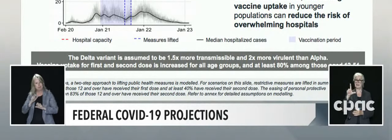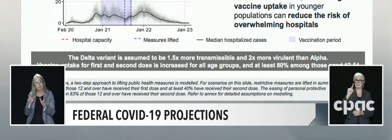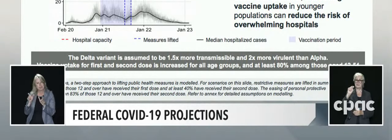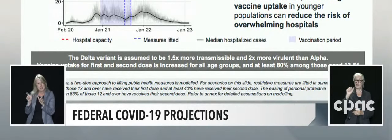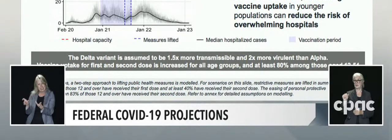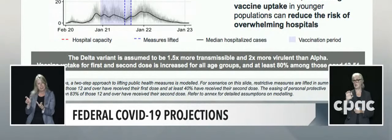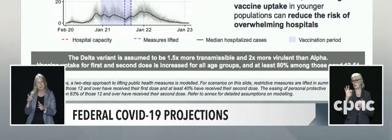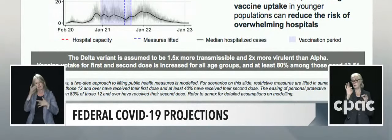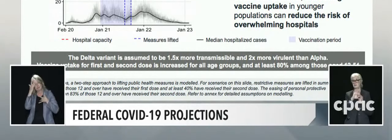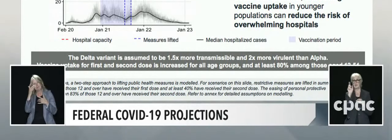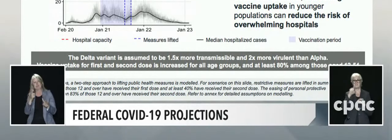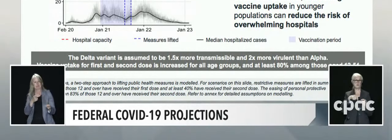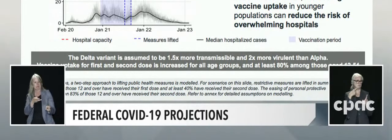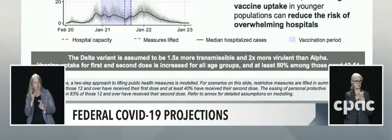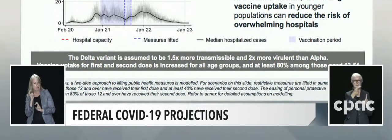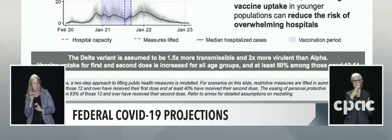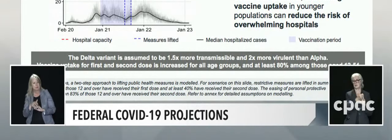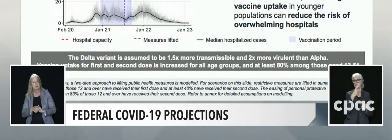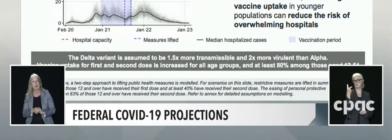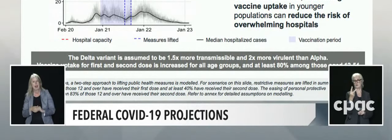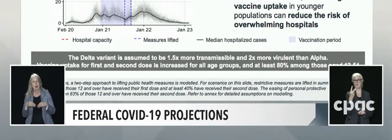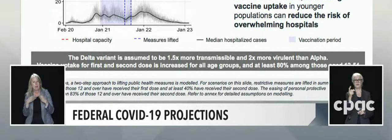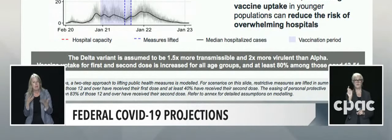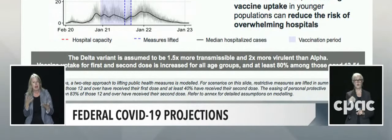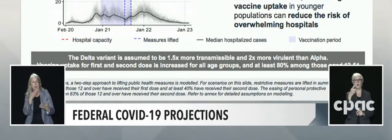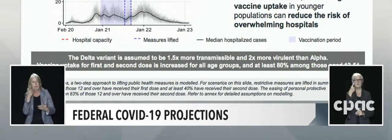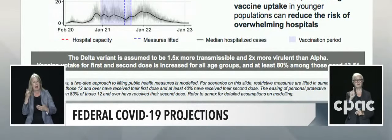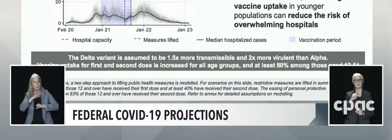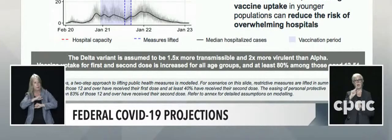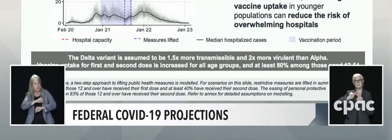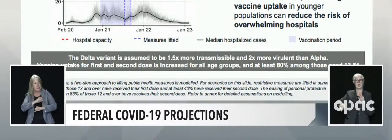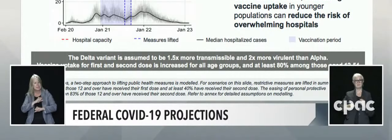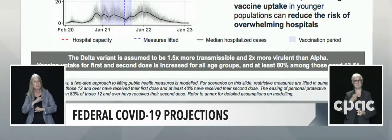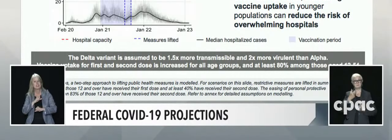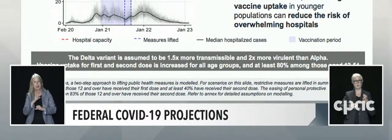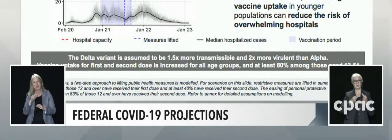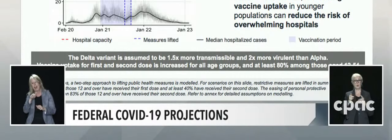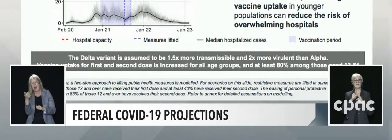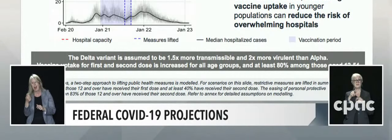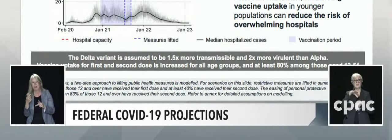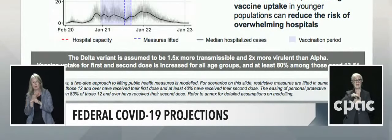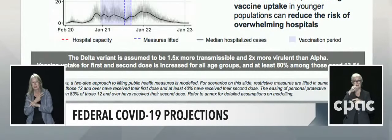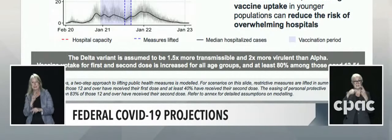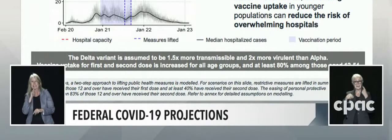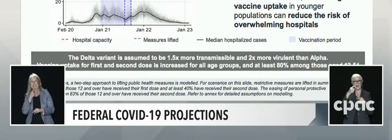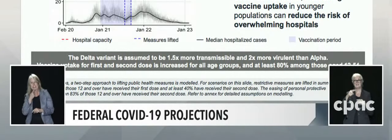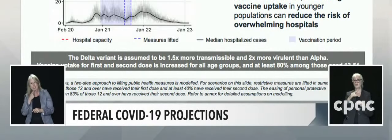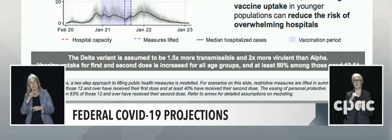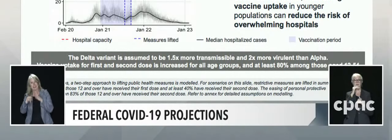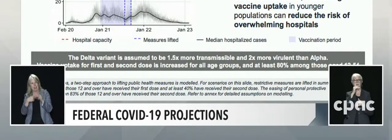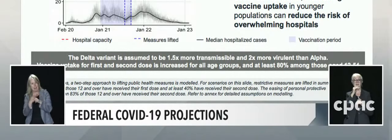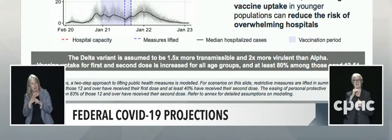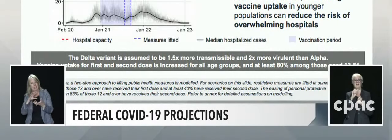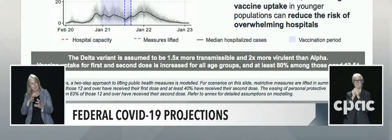infection and severe illness. It provides better protection against more severe variants of concern, including the Delta variant,